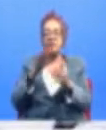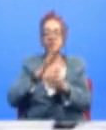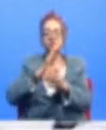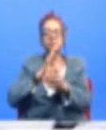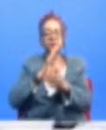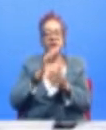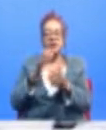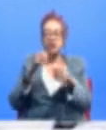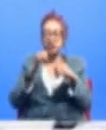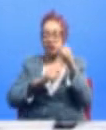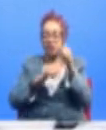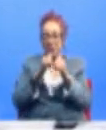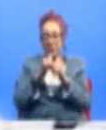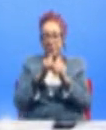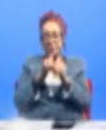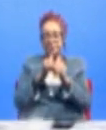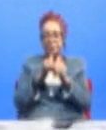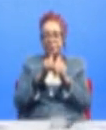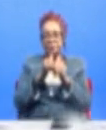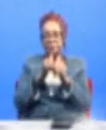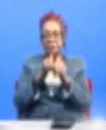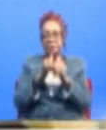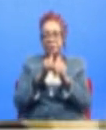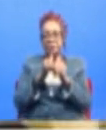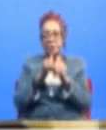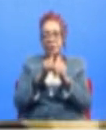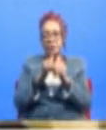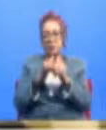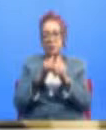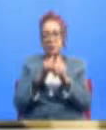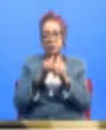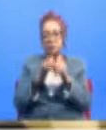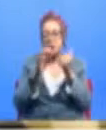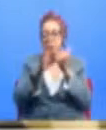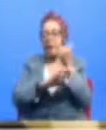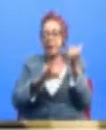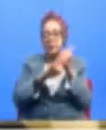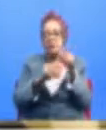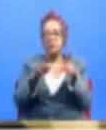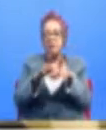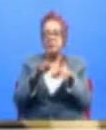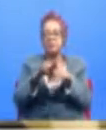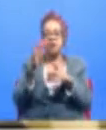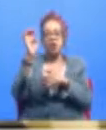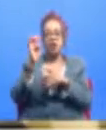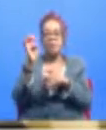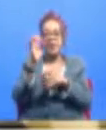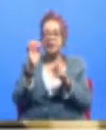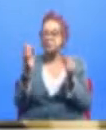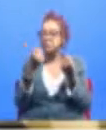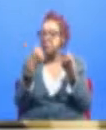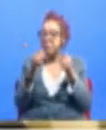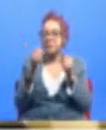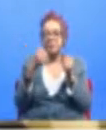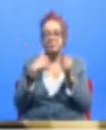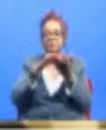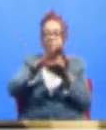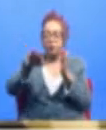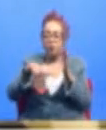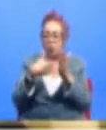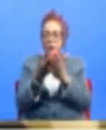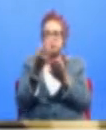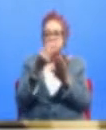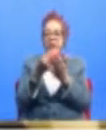restructuring. Countries like Ethiopia cannot afford to put all their money on debt